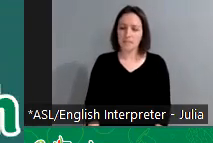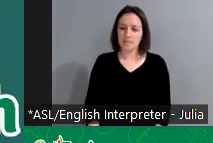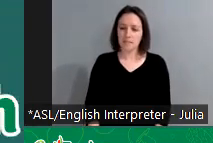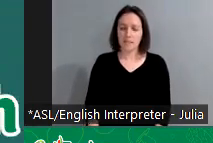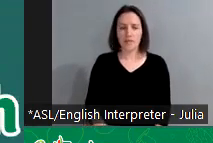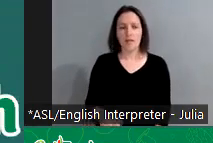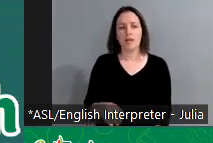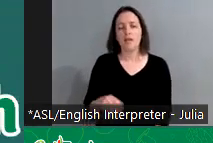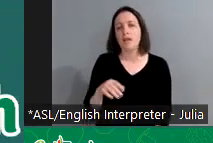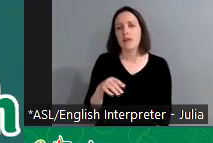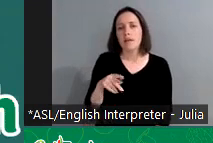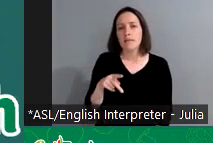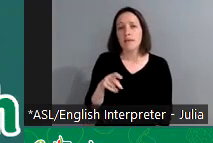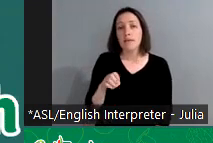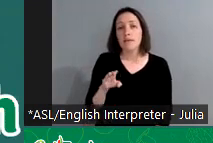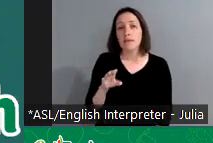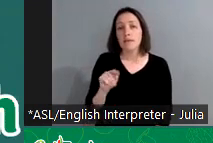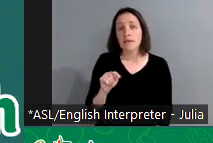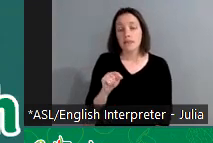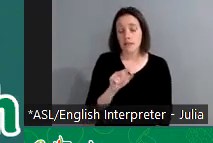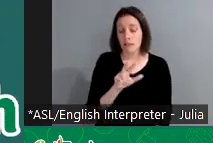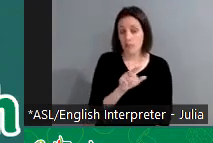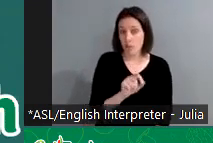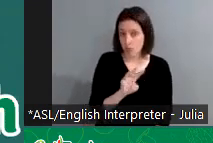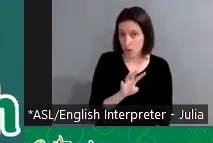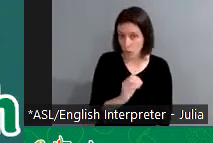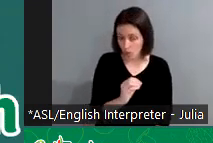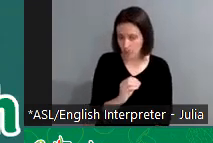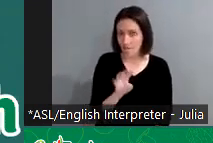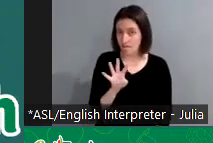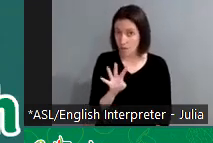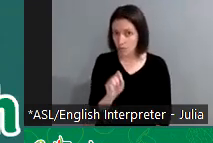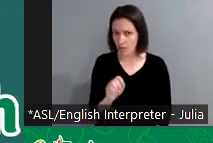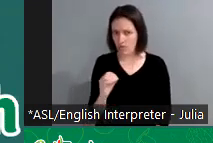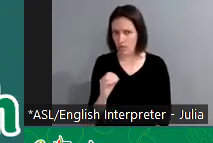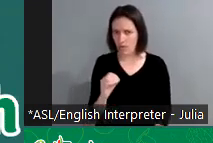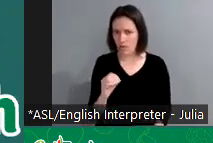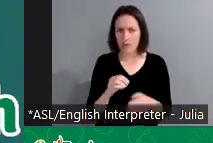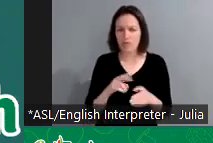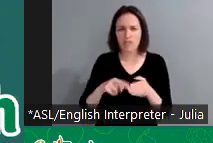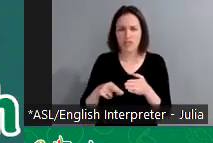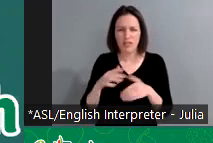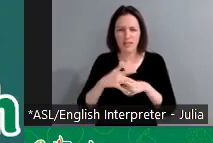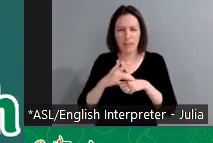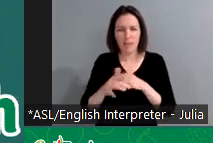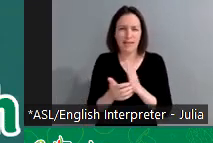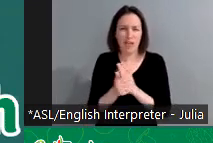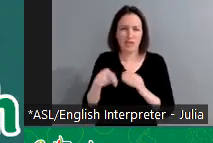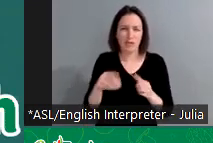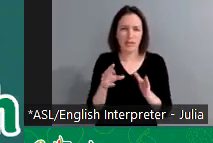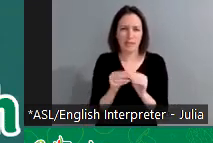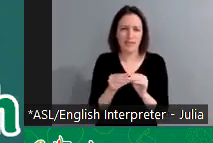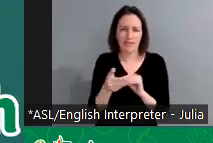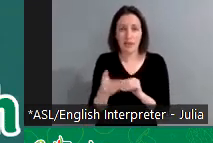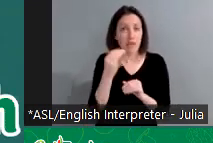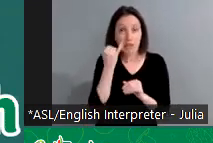The P-EBT 3.0 and 4.0 outcomes reports are now available and were attached to this meeting's invite. If